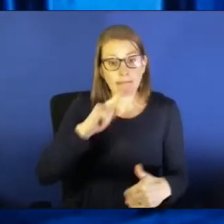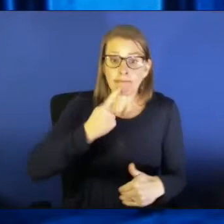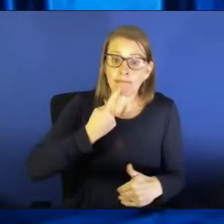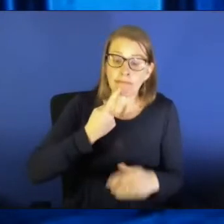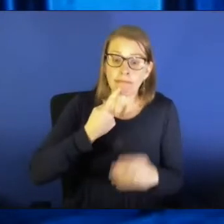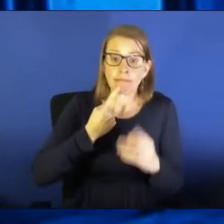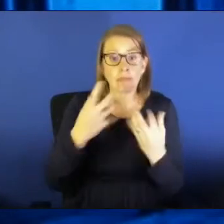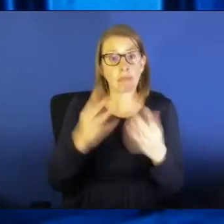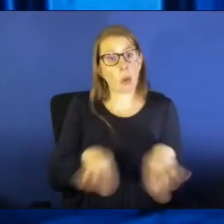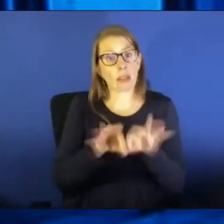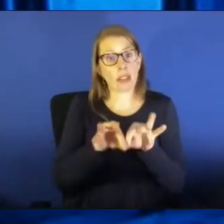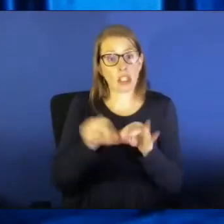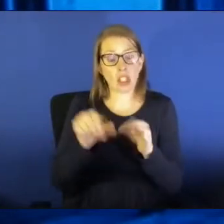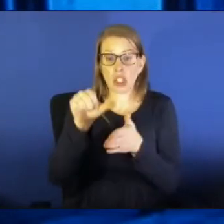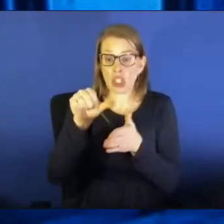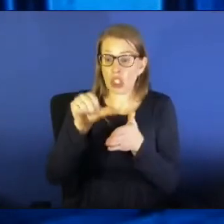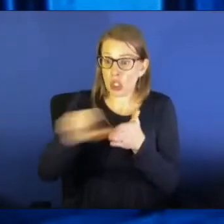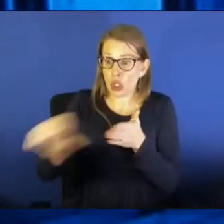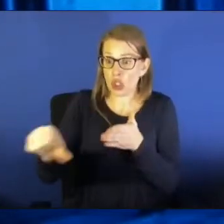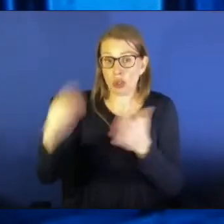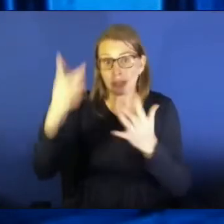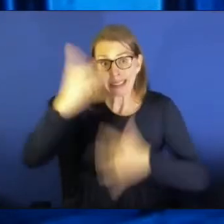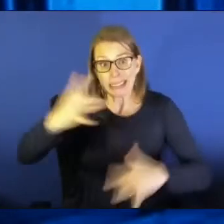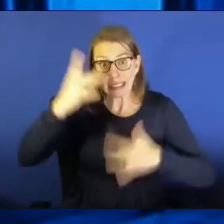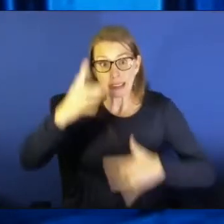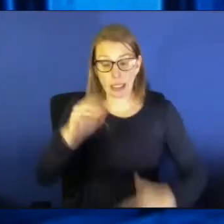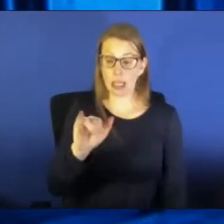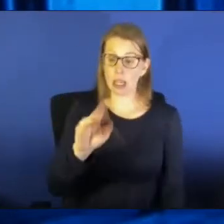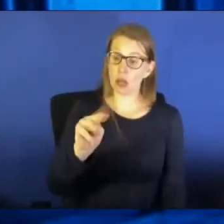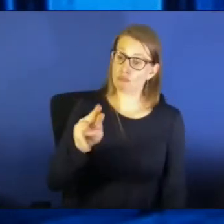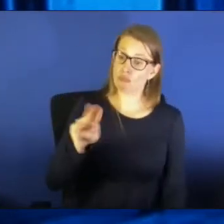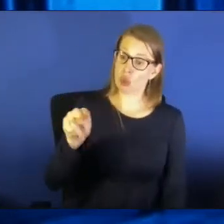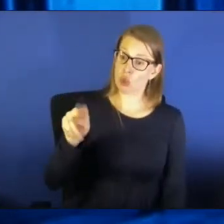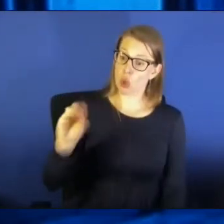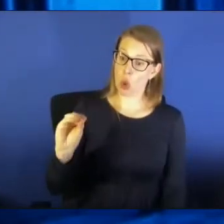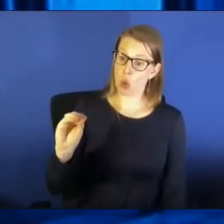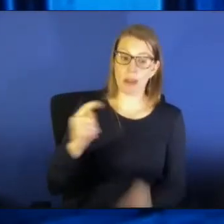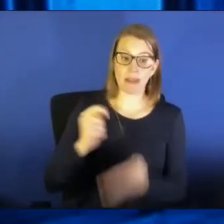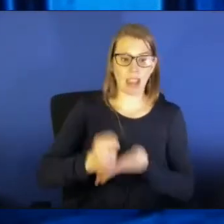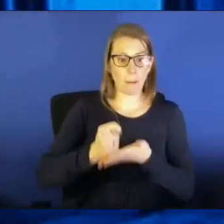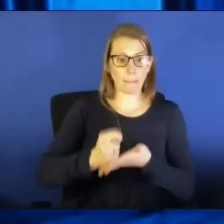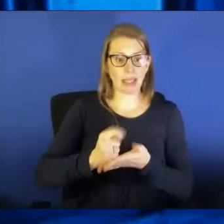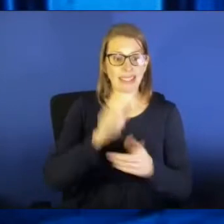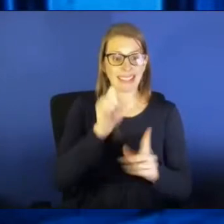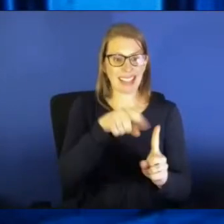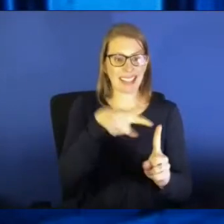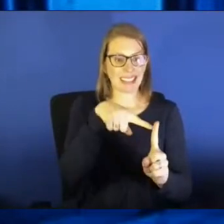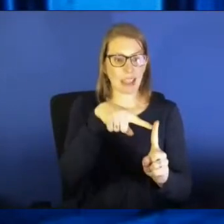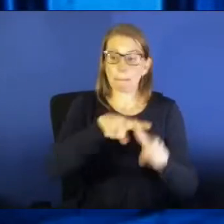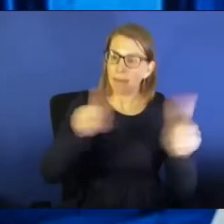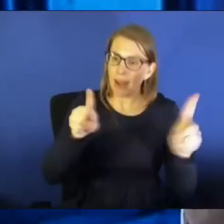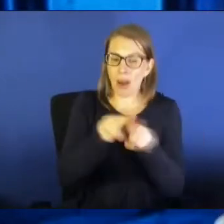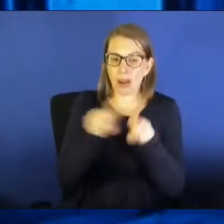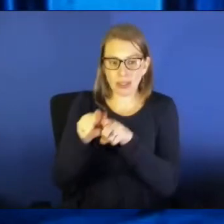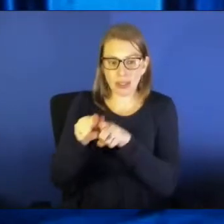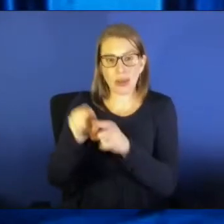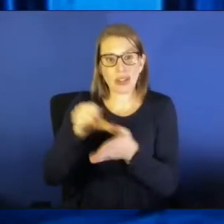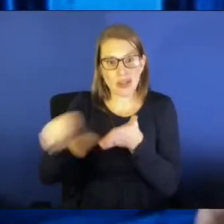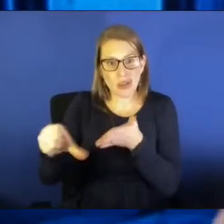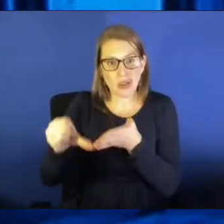talked to you about immunotherapy, but this is also a surgical disease. And so that role is just critical for me, along